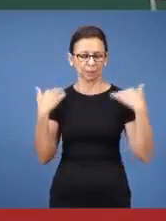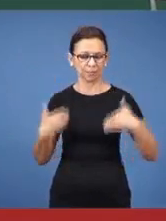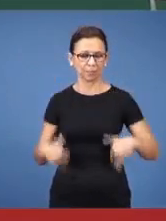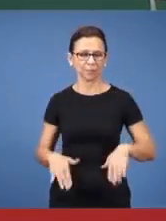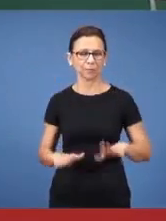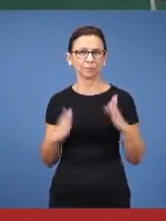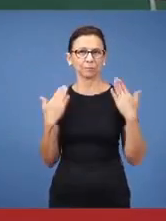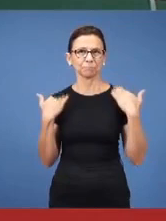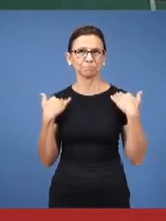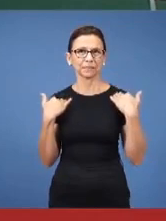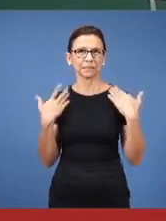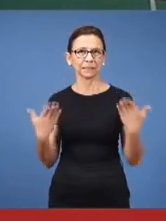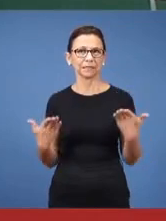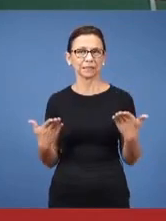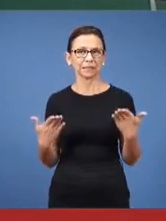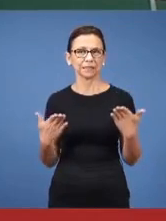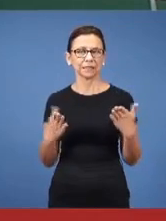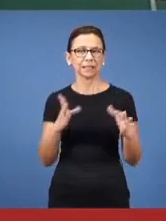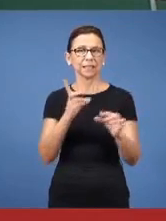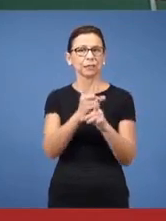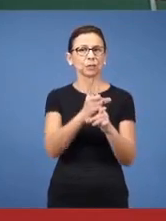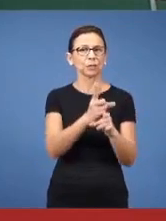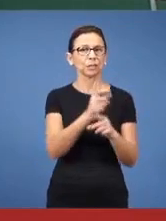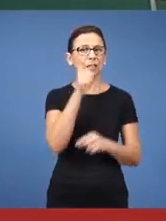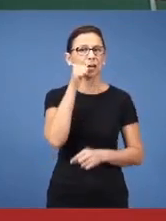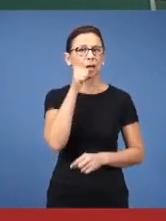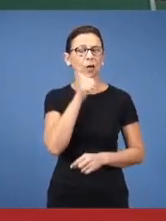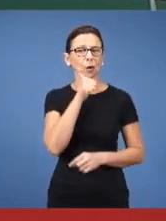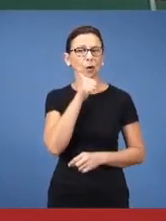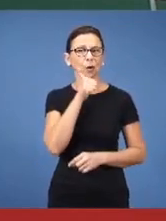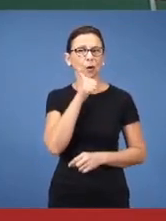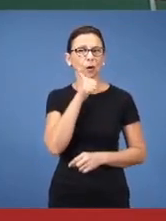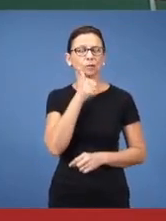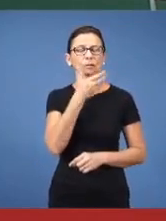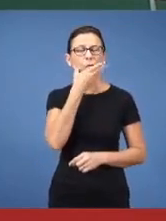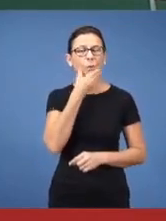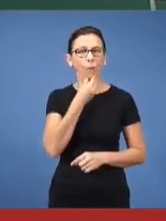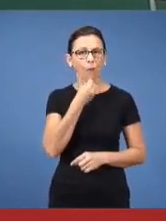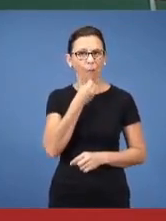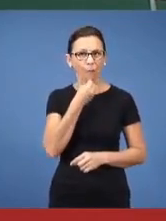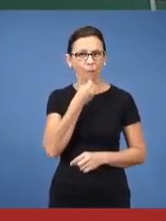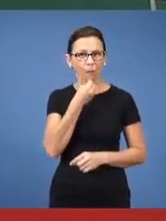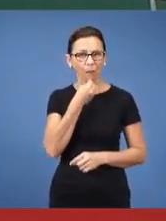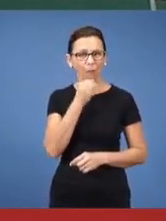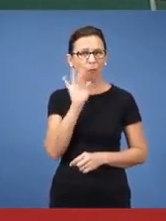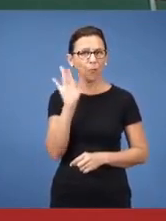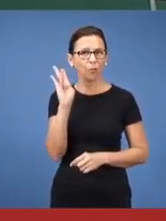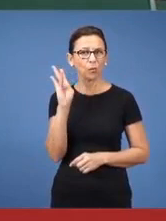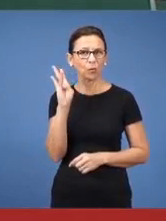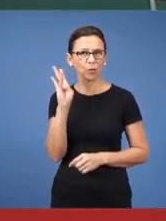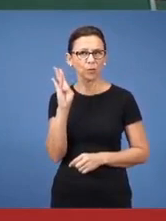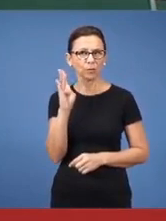in order to meet with the groom. A bride is going to get married only